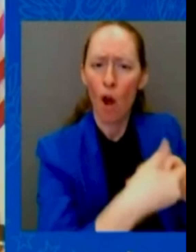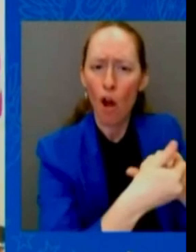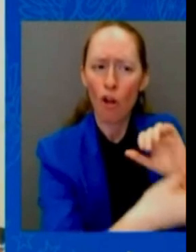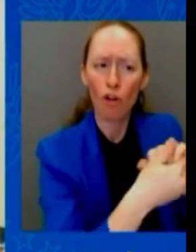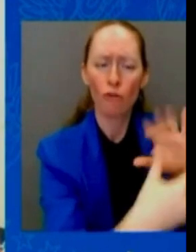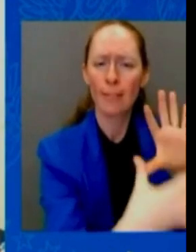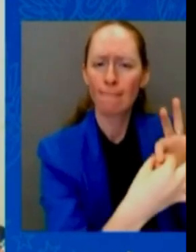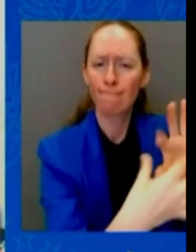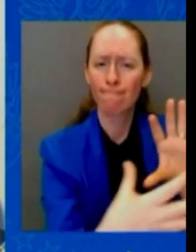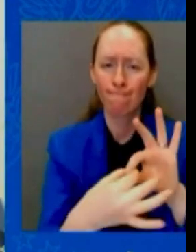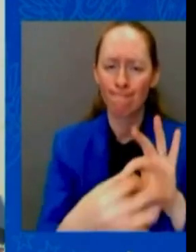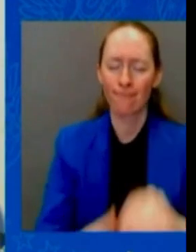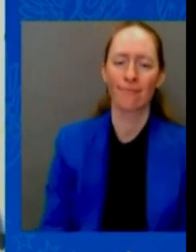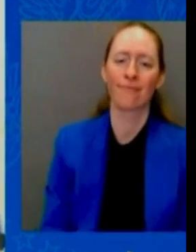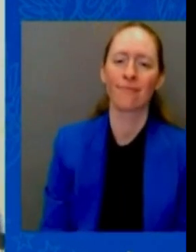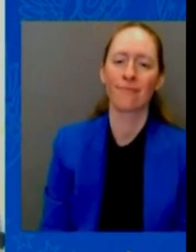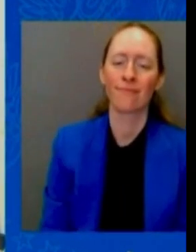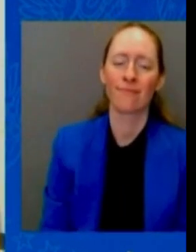les alliés les plus solides,